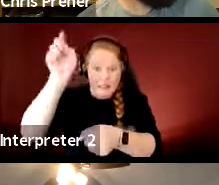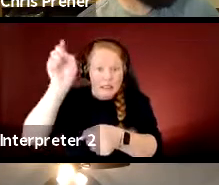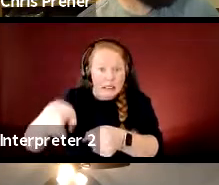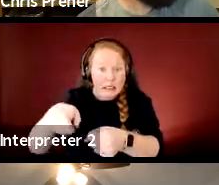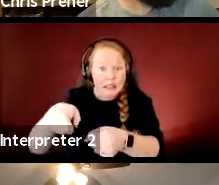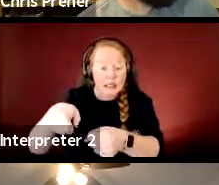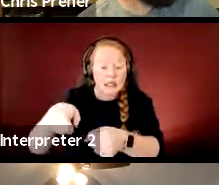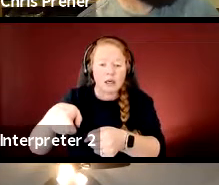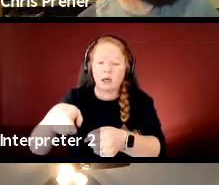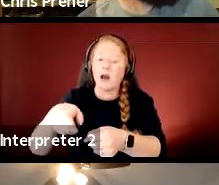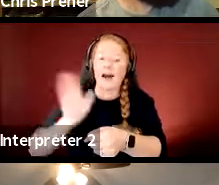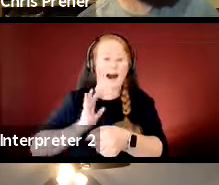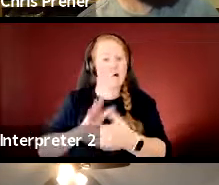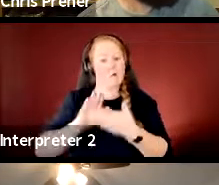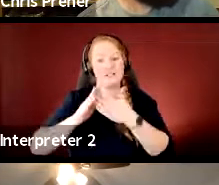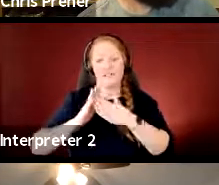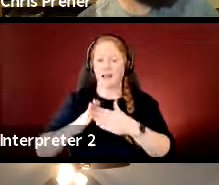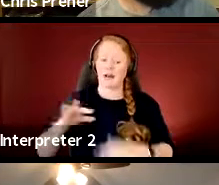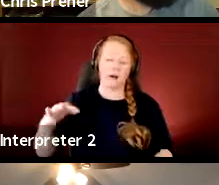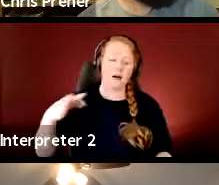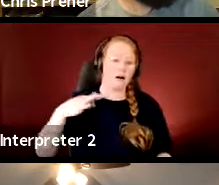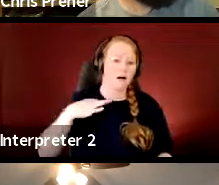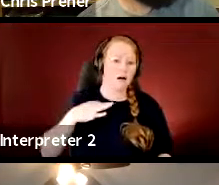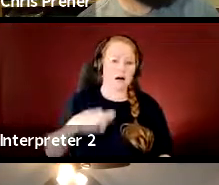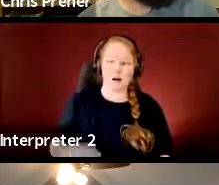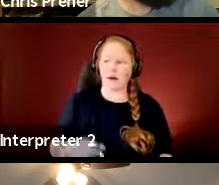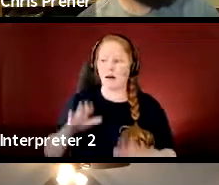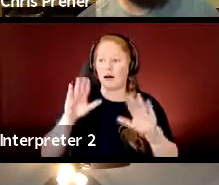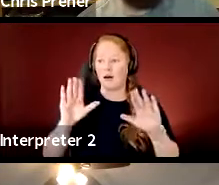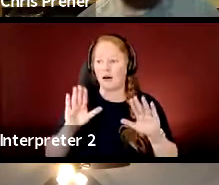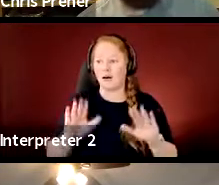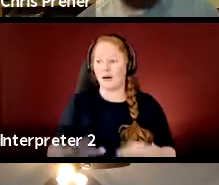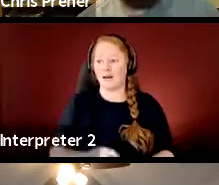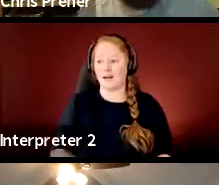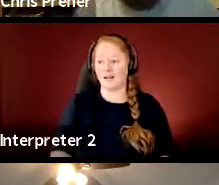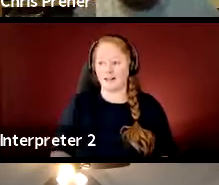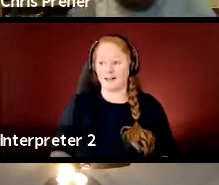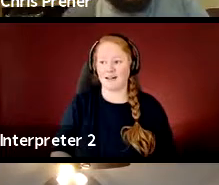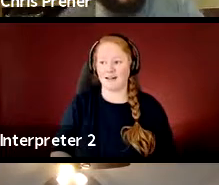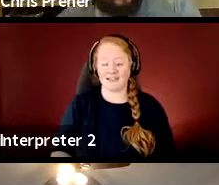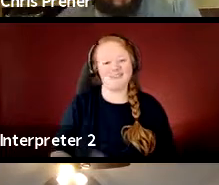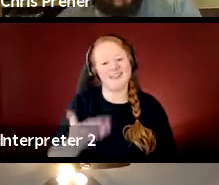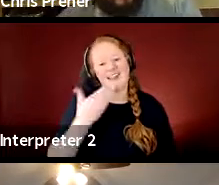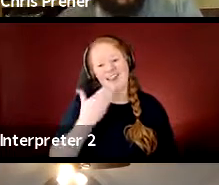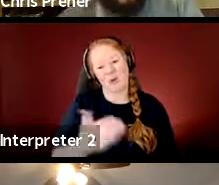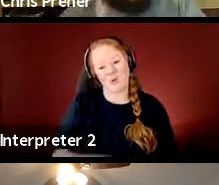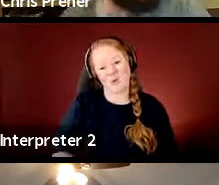our city would benefit a great deal from it. Thank you.